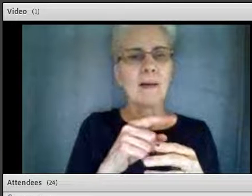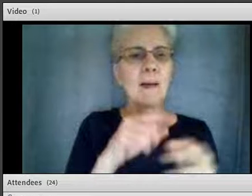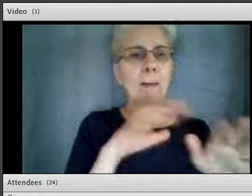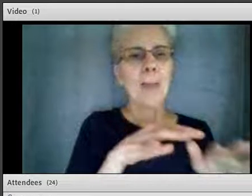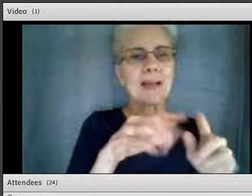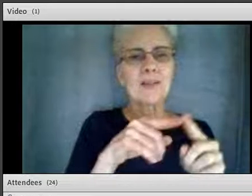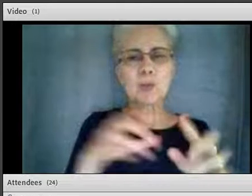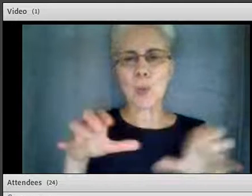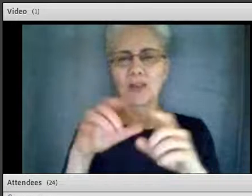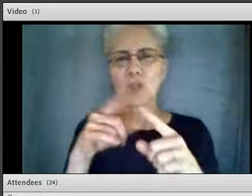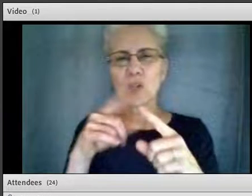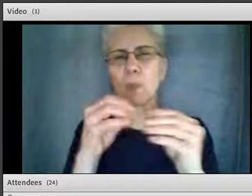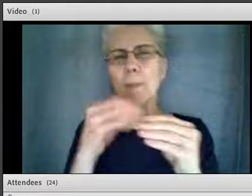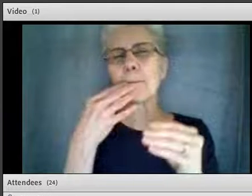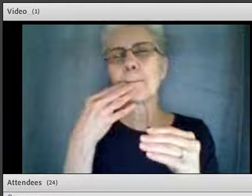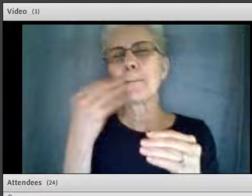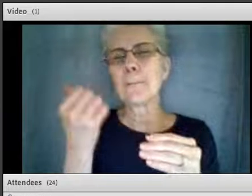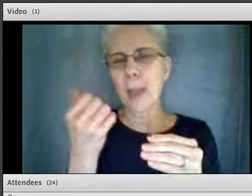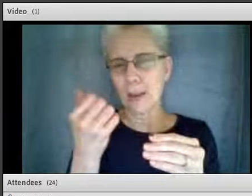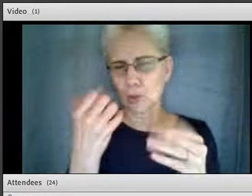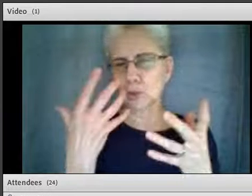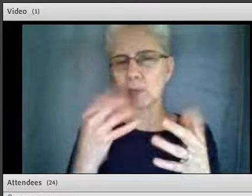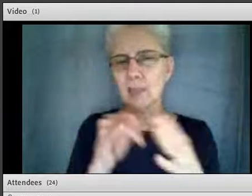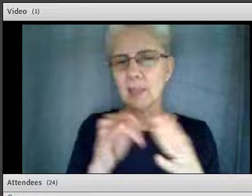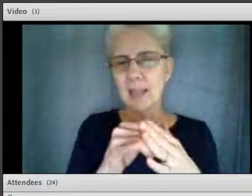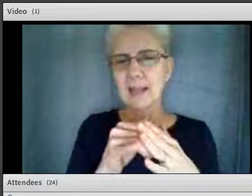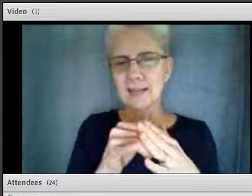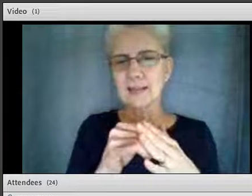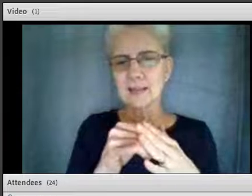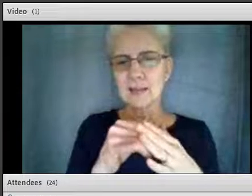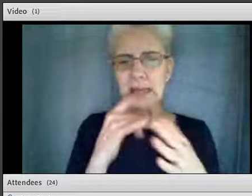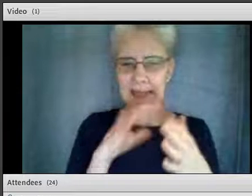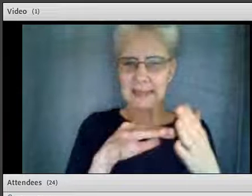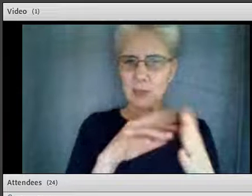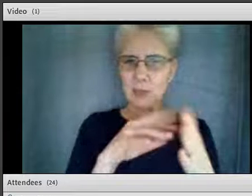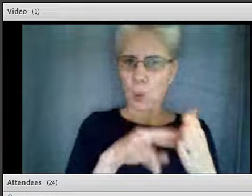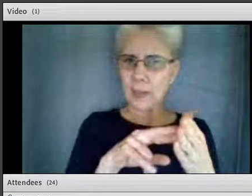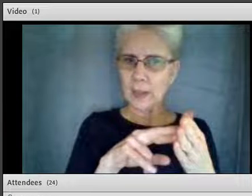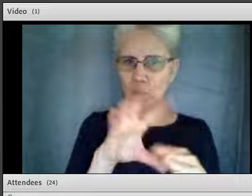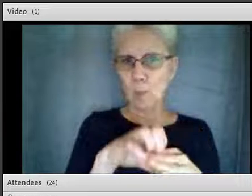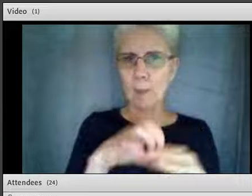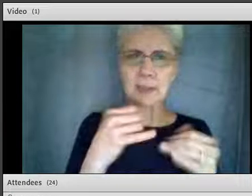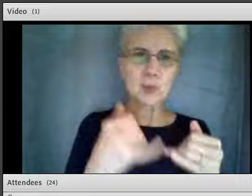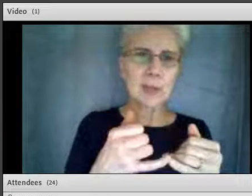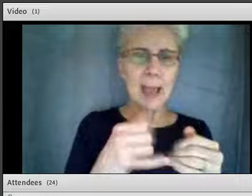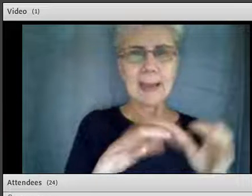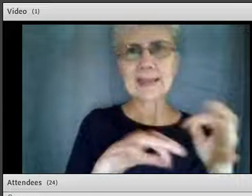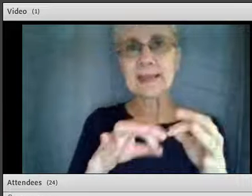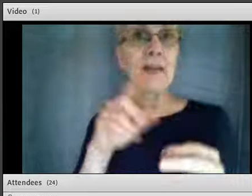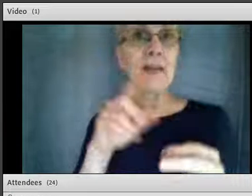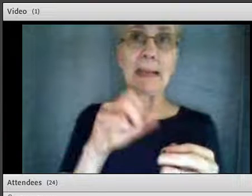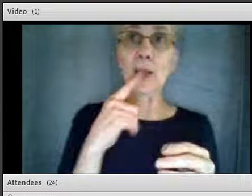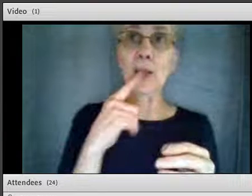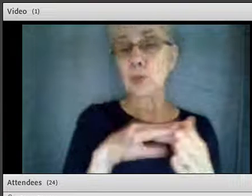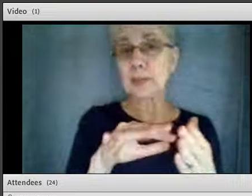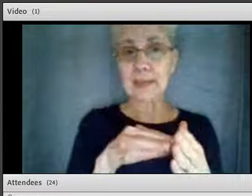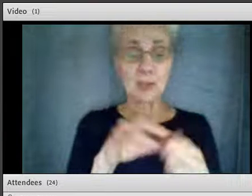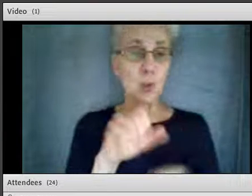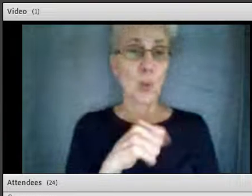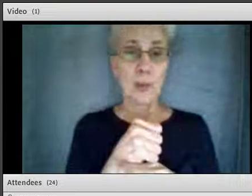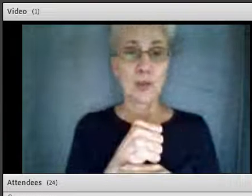Let's meet, schedule a research appointment today, instead of click here to schedule a research appointment. Having that